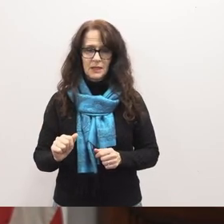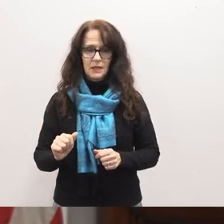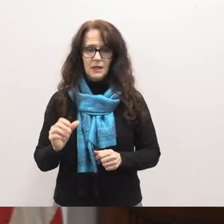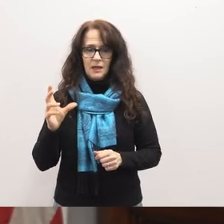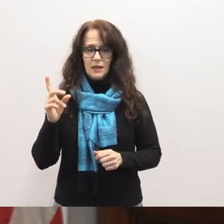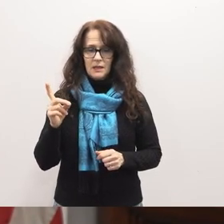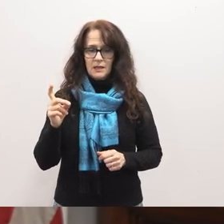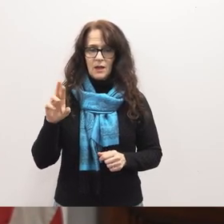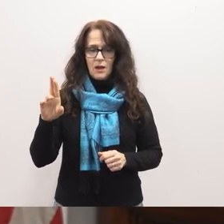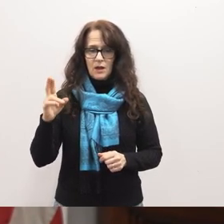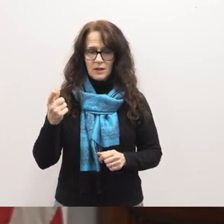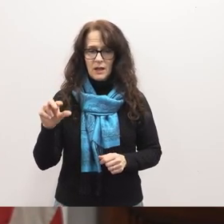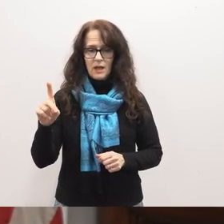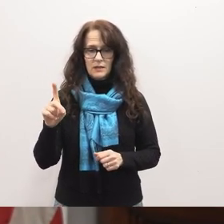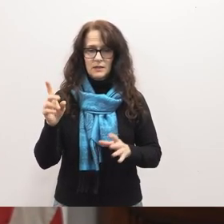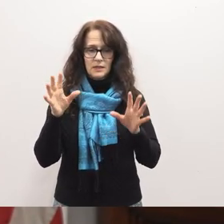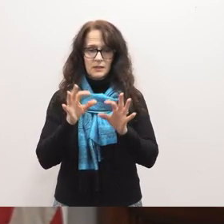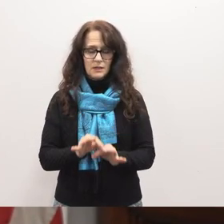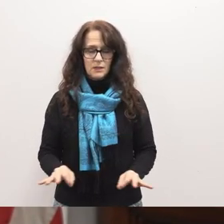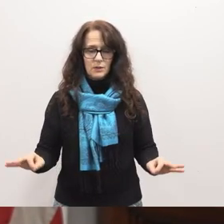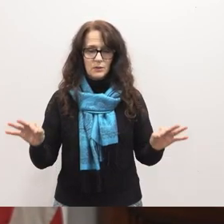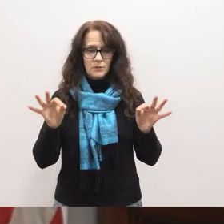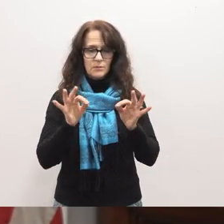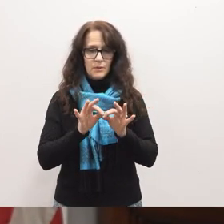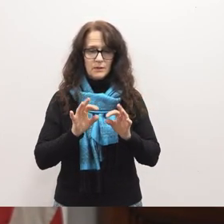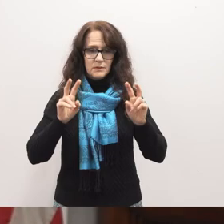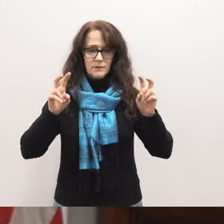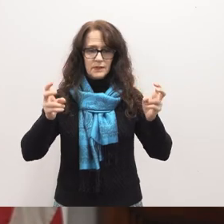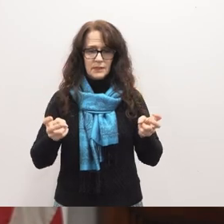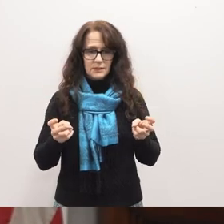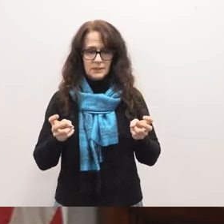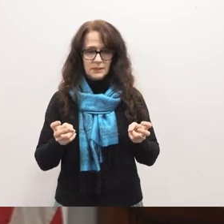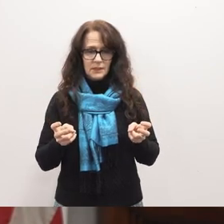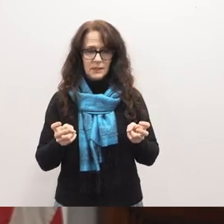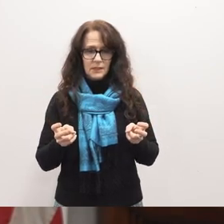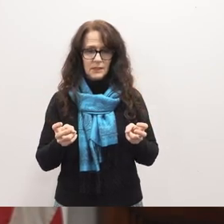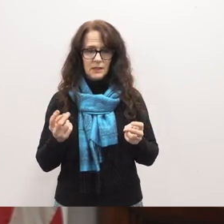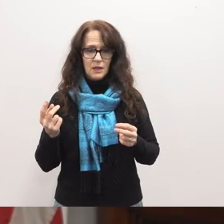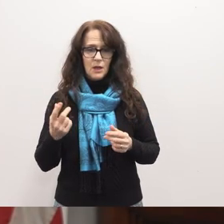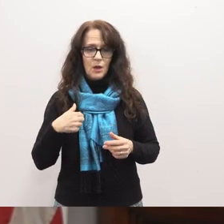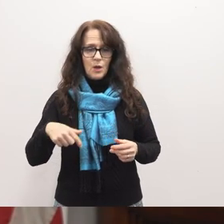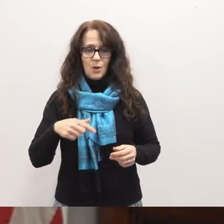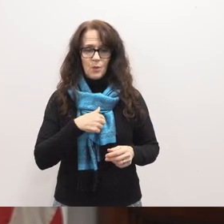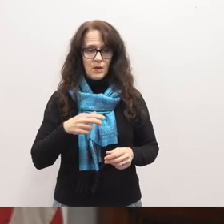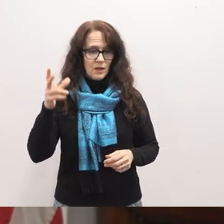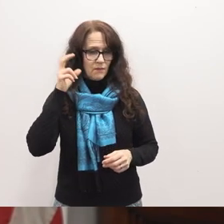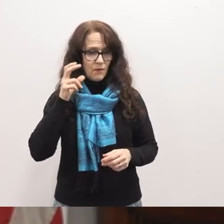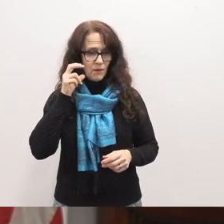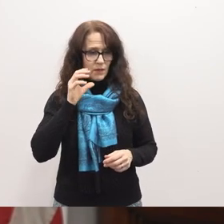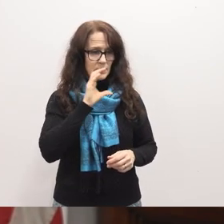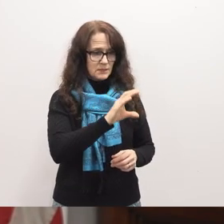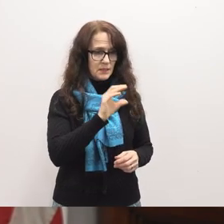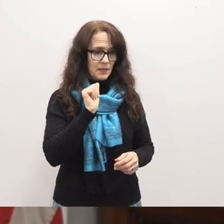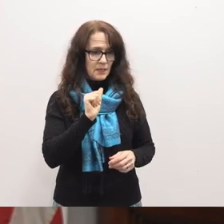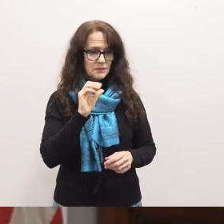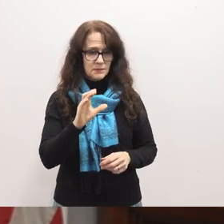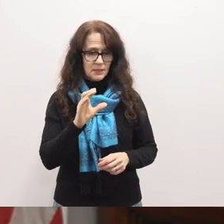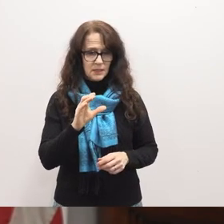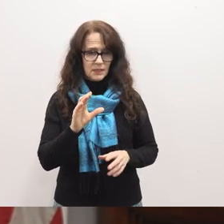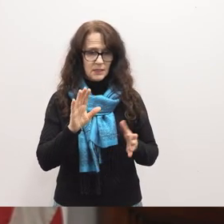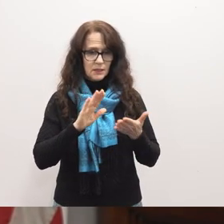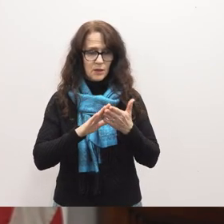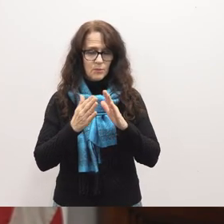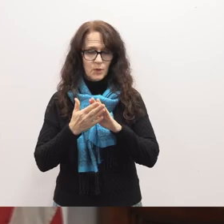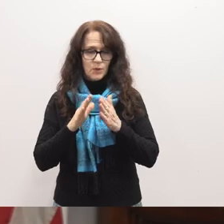don't wanna lose sight of the importance of this item. Not only have we heard from our CAC